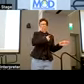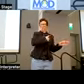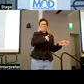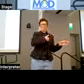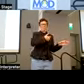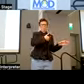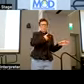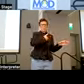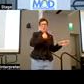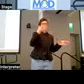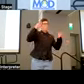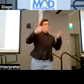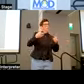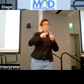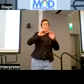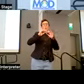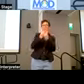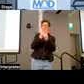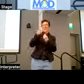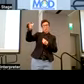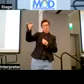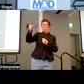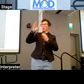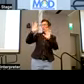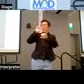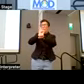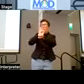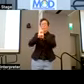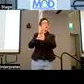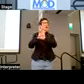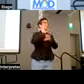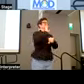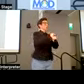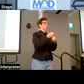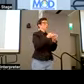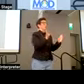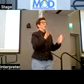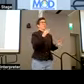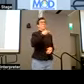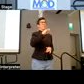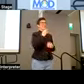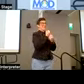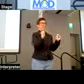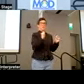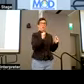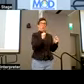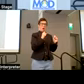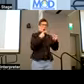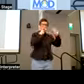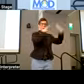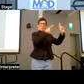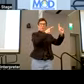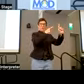person in our organization for the years, but I remember being on the other side was public safety. And our whole objective was to avoid